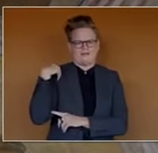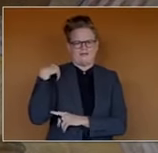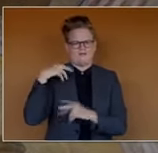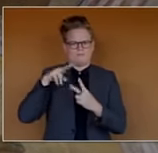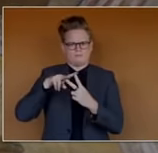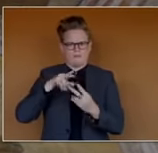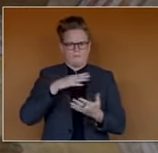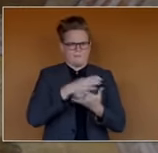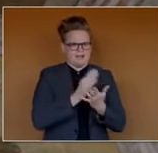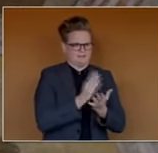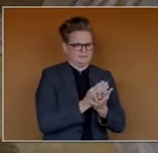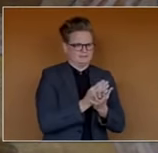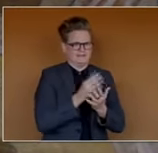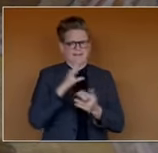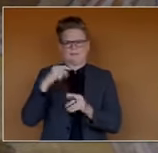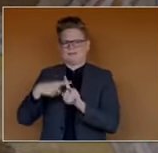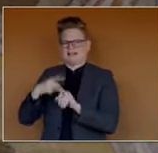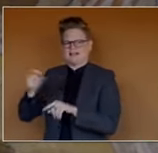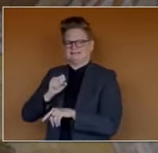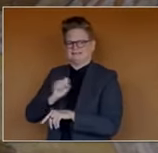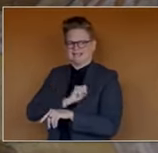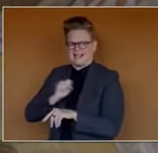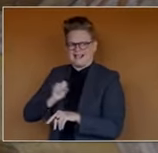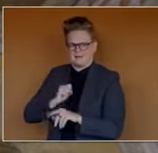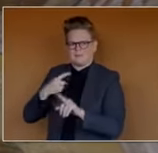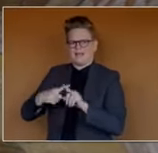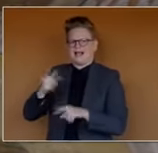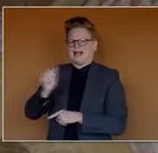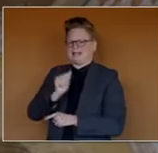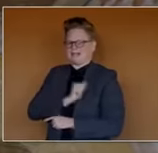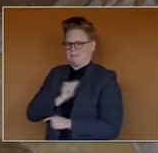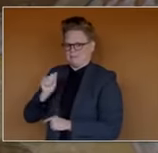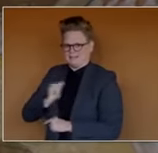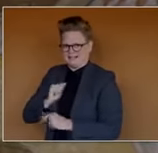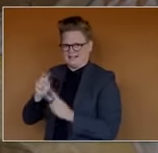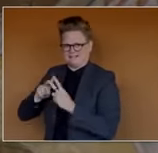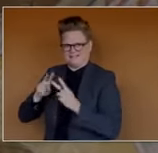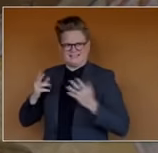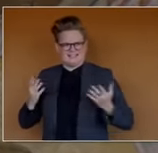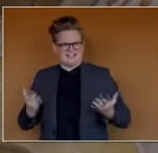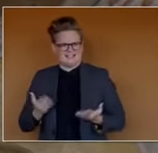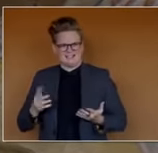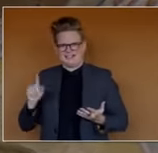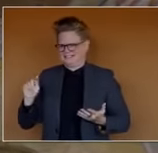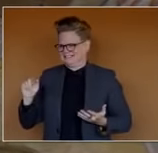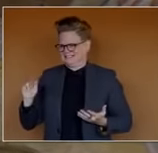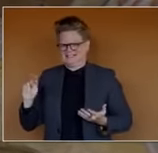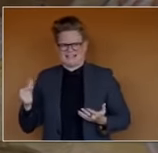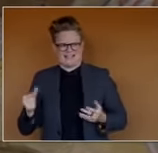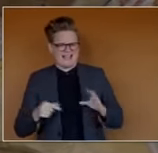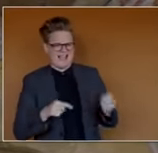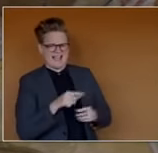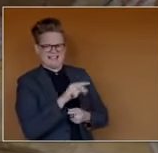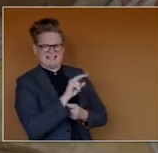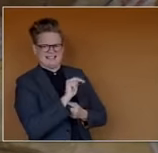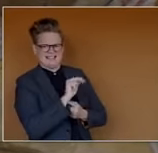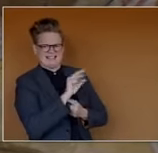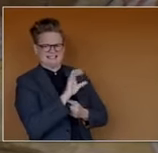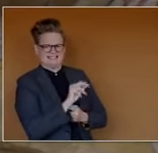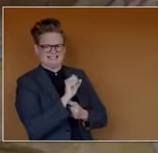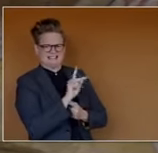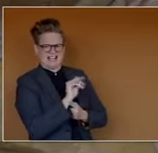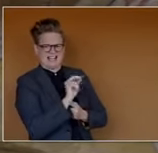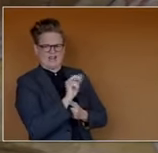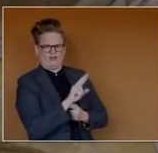and the Assembly, I want to just acknowledge and thank Assemblymember Ting and Senator Skinner for their incredible leadership,